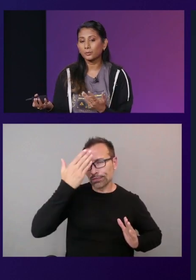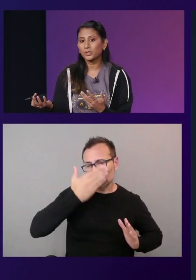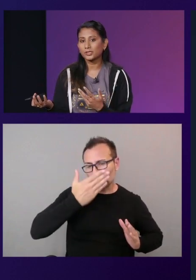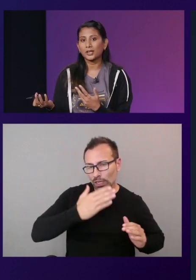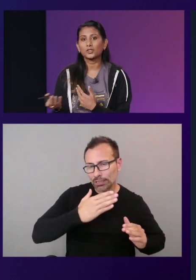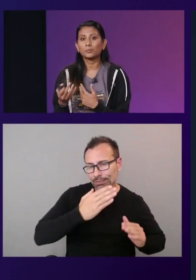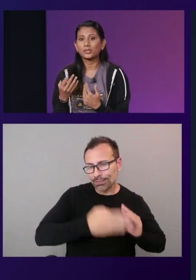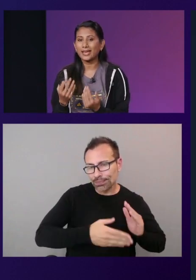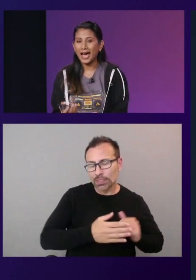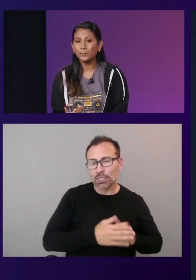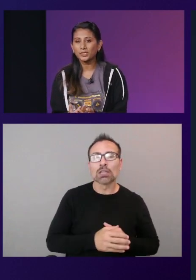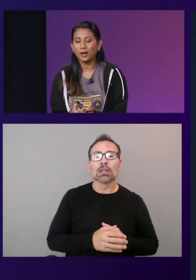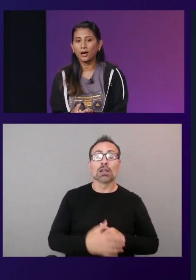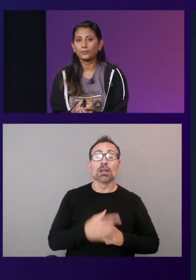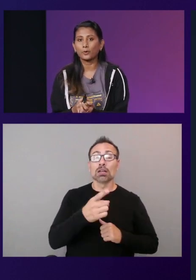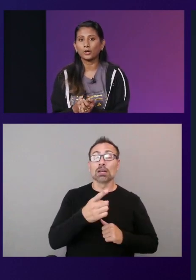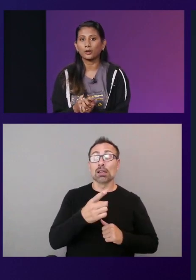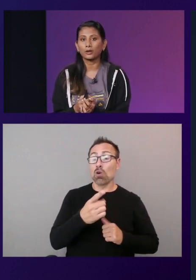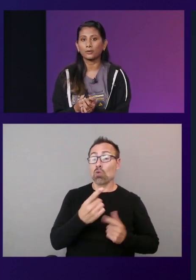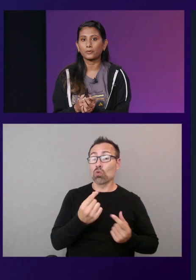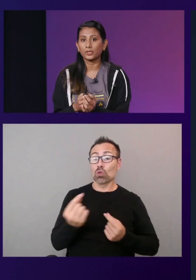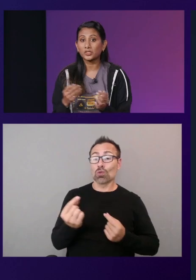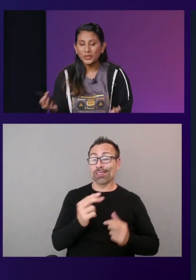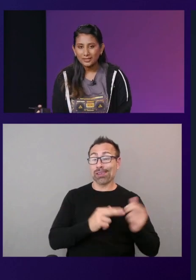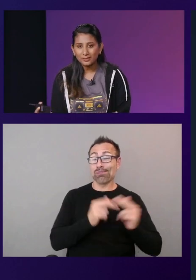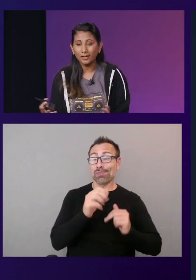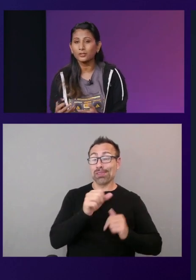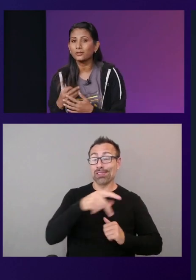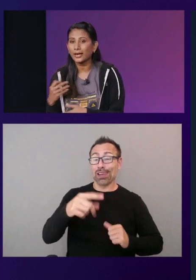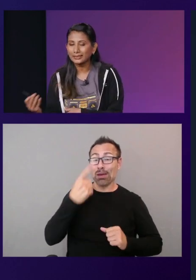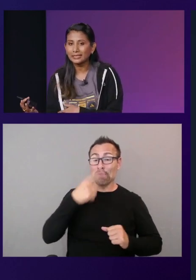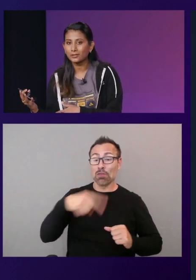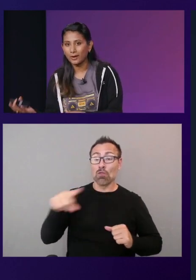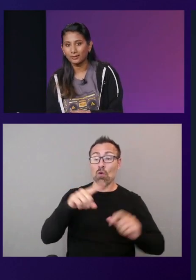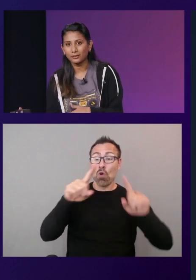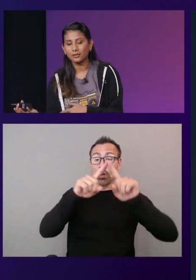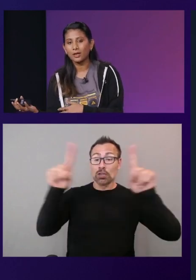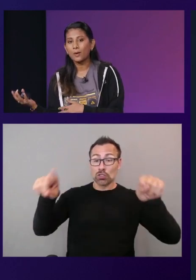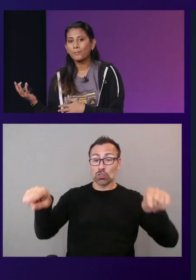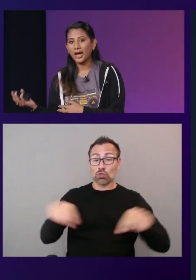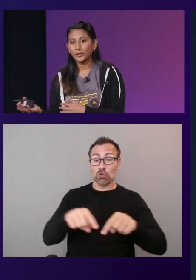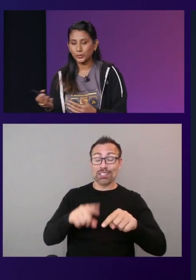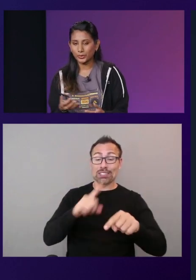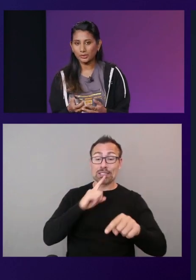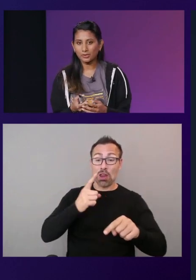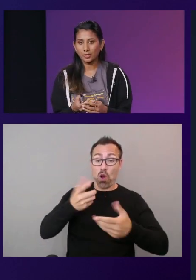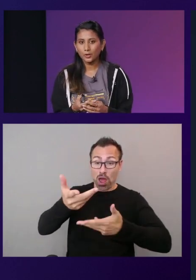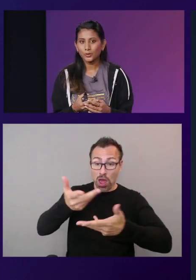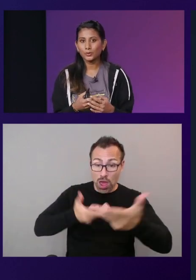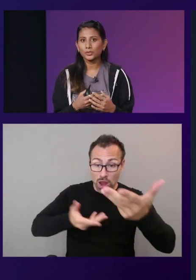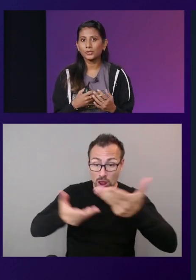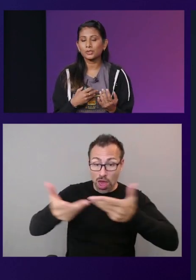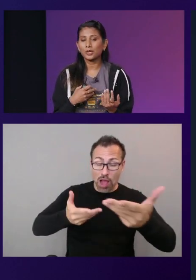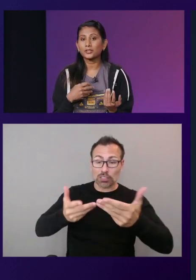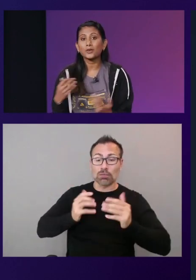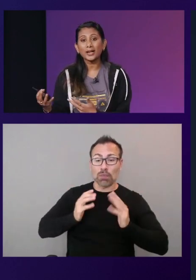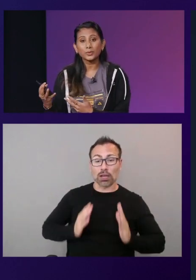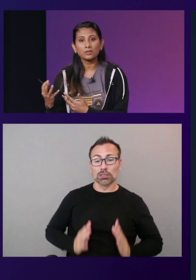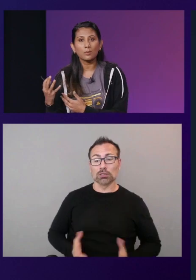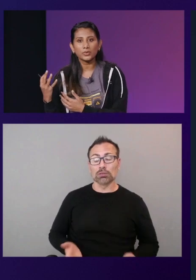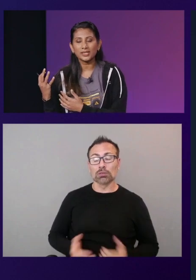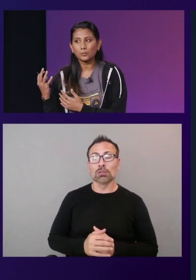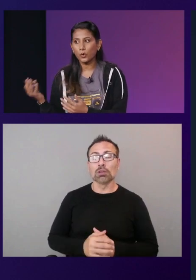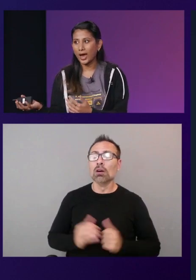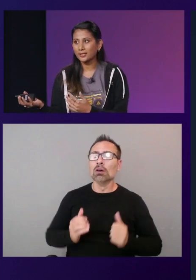front-end developers essentially build apps for screens that are directly interacted by users. Users interact